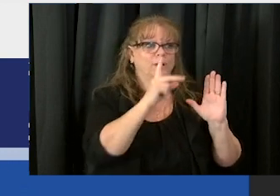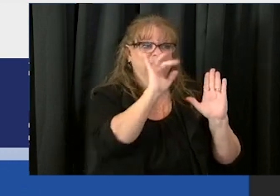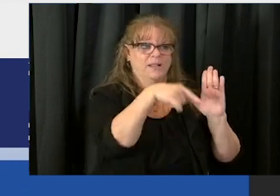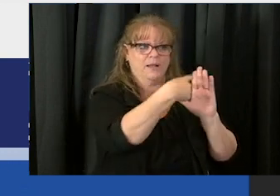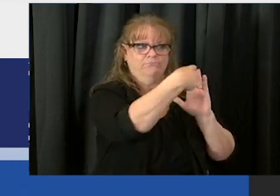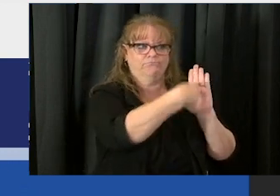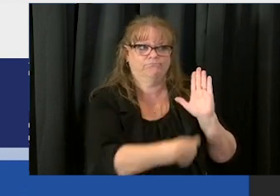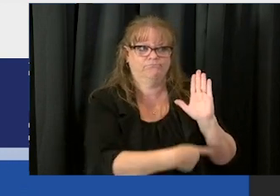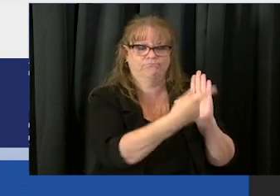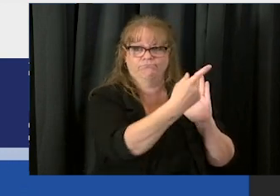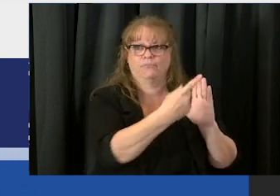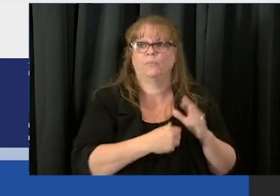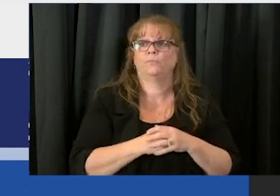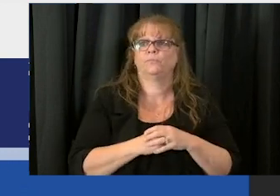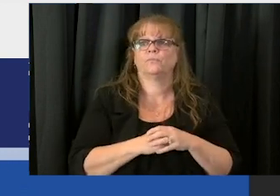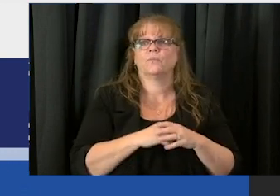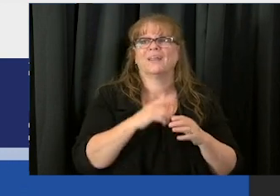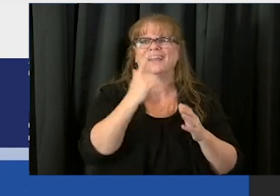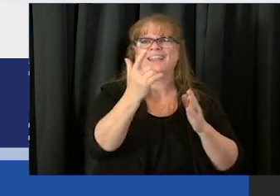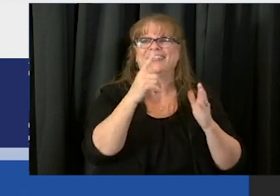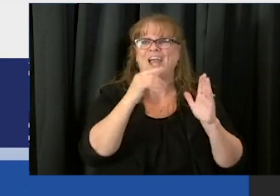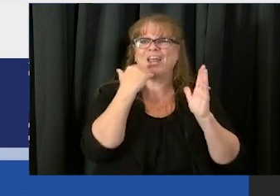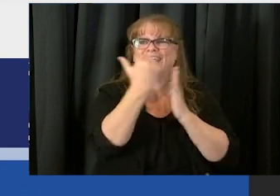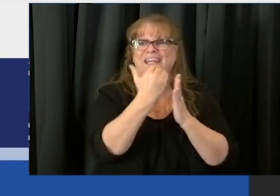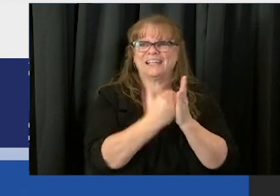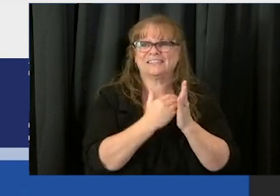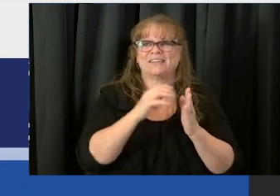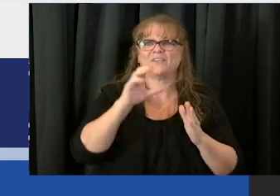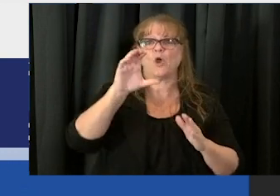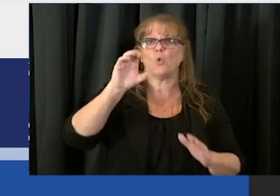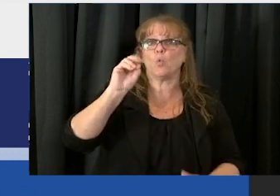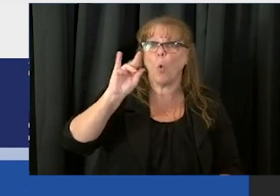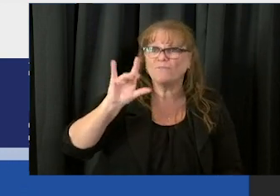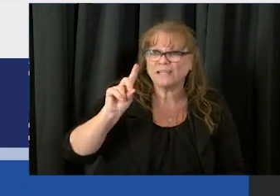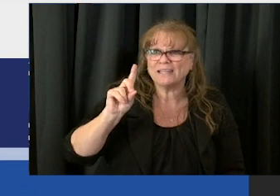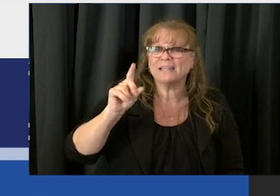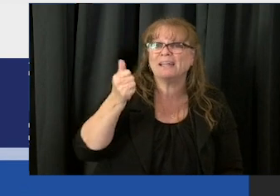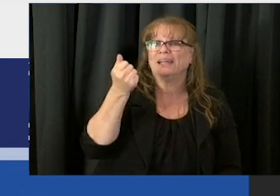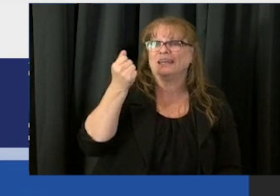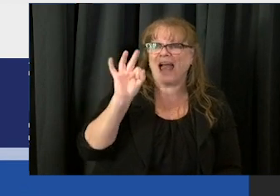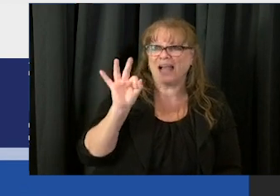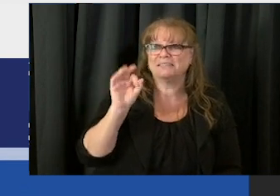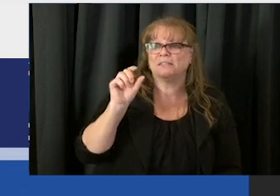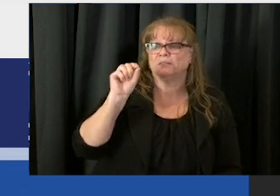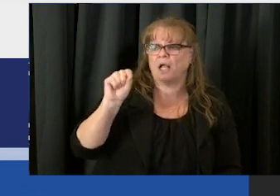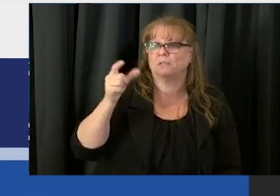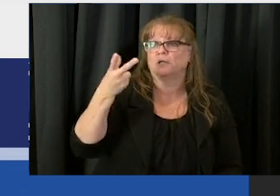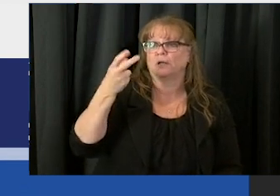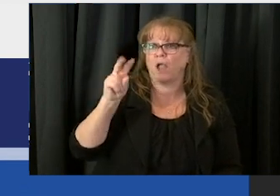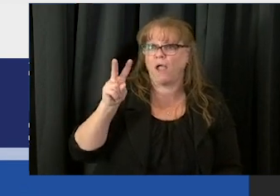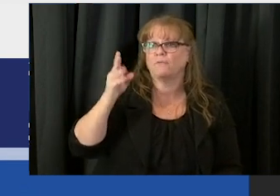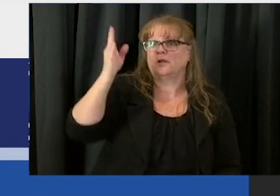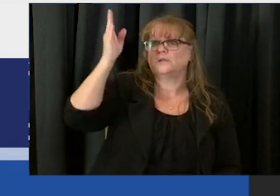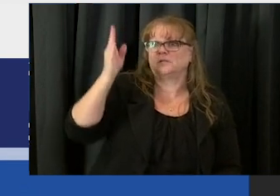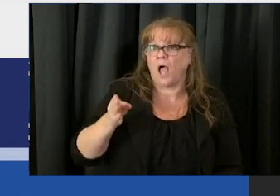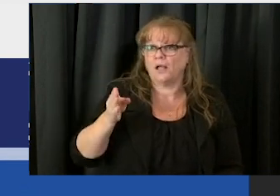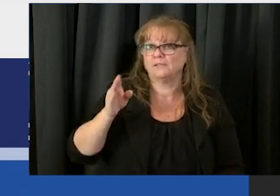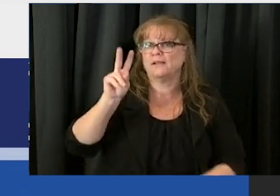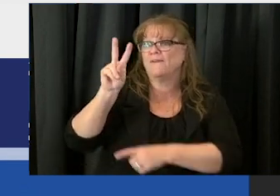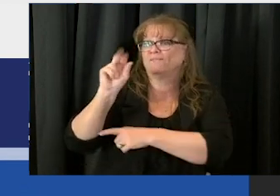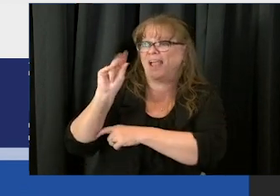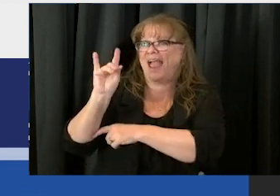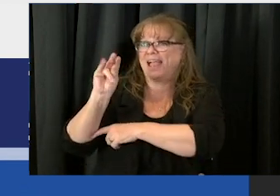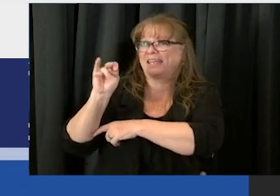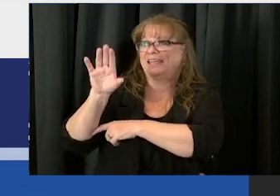covid19.colorado.gov in our vaccination section, including the clinics that we're moving around the state, which are for